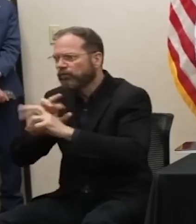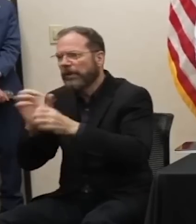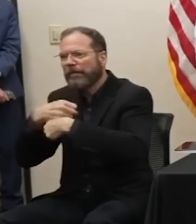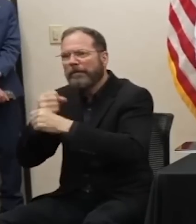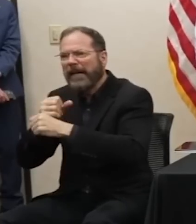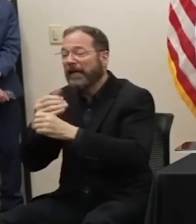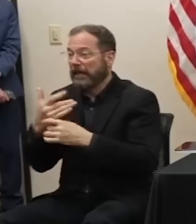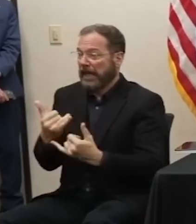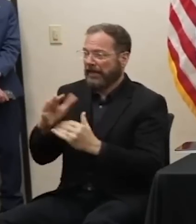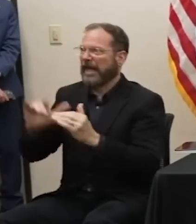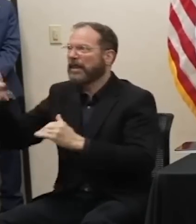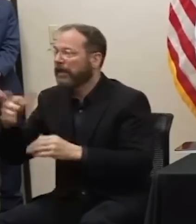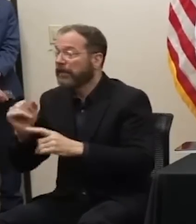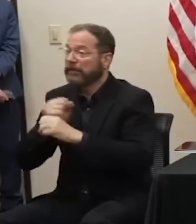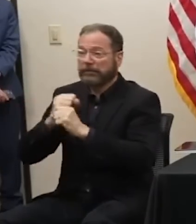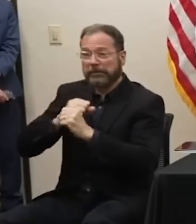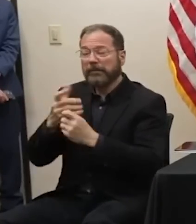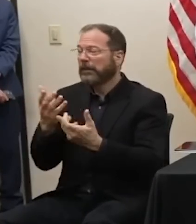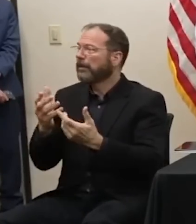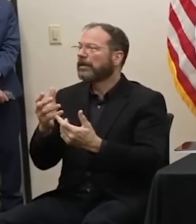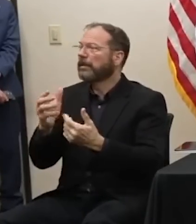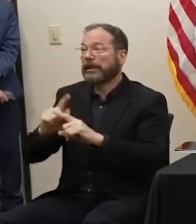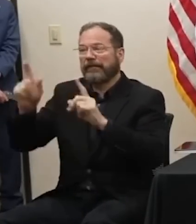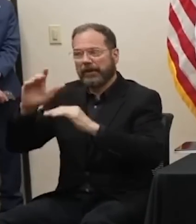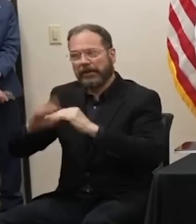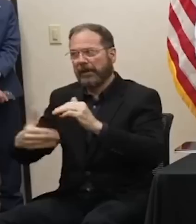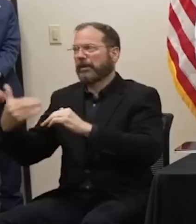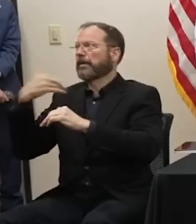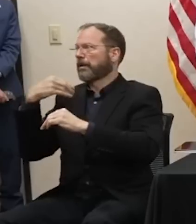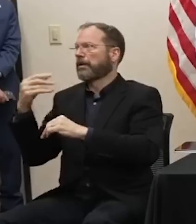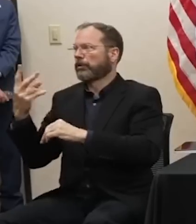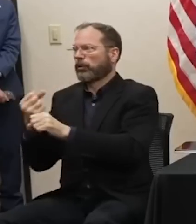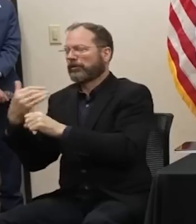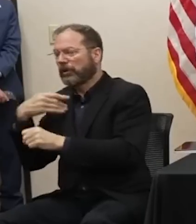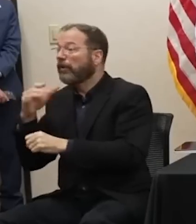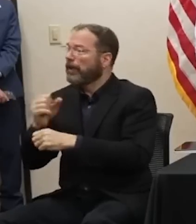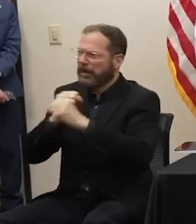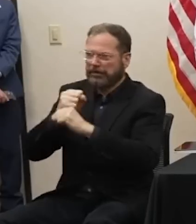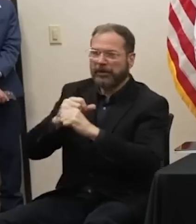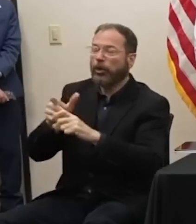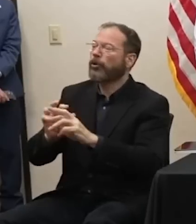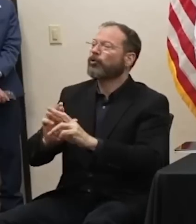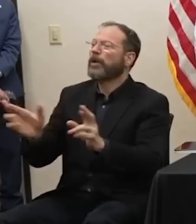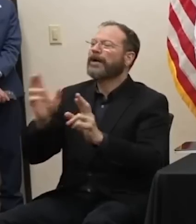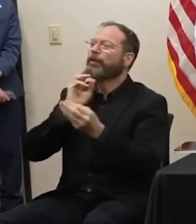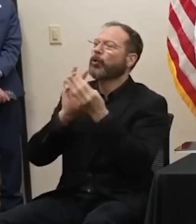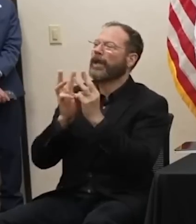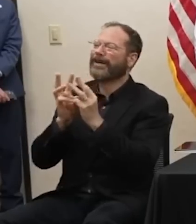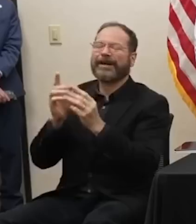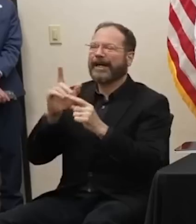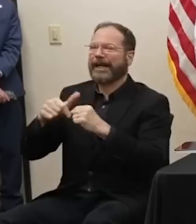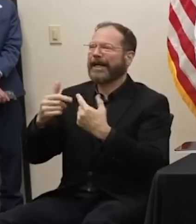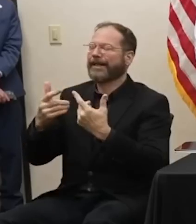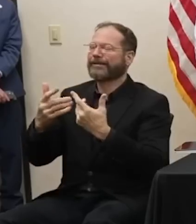to make sure that we have more generators available sooner rather than later. And those generators, unlike in Winter Storm Uri,